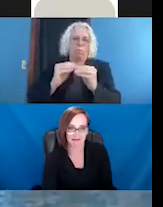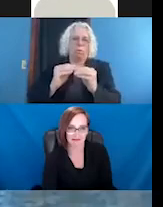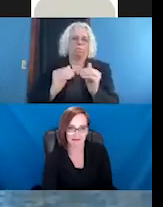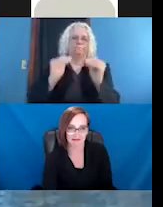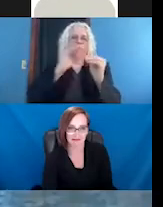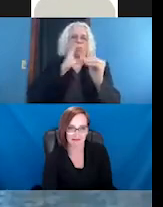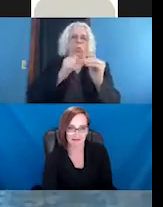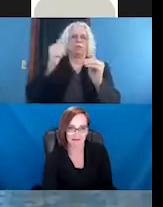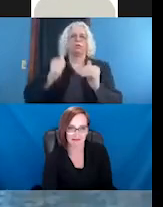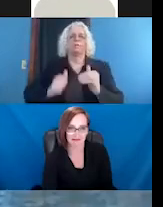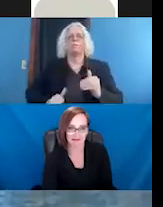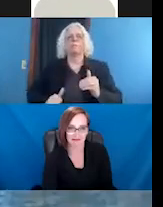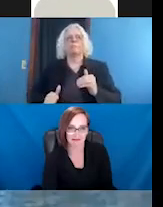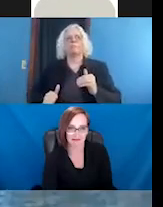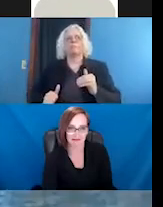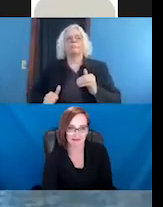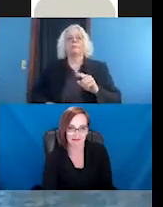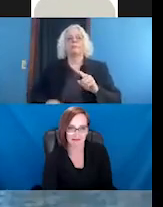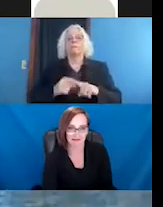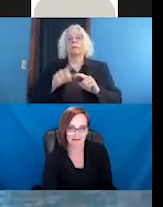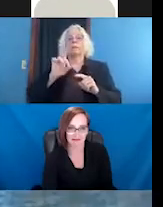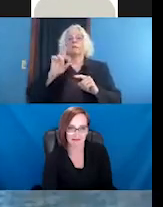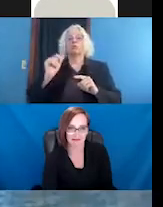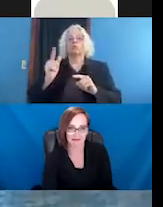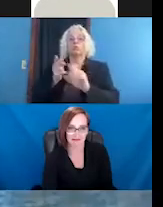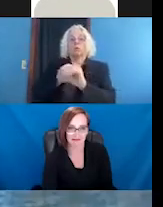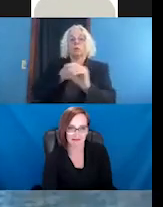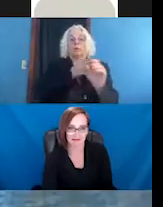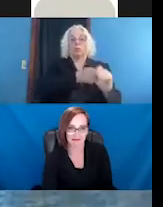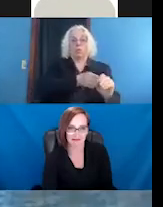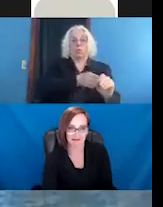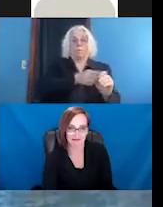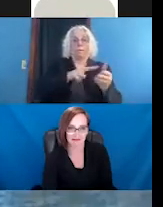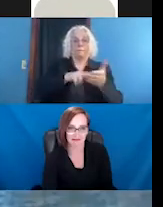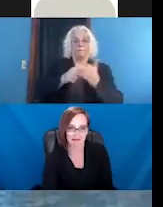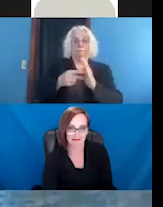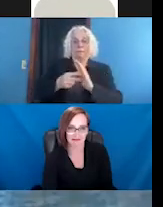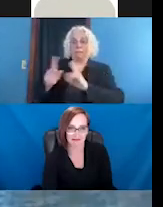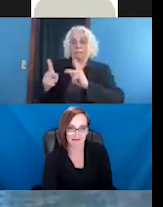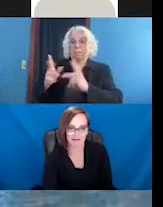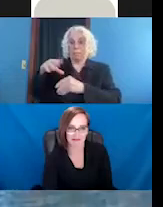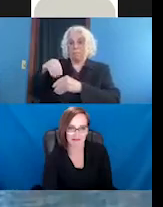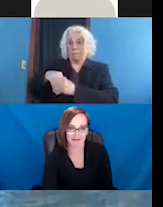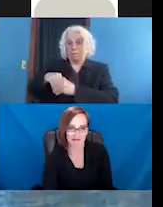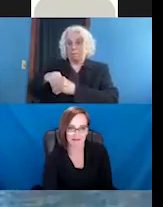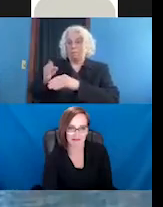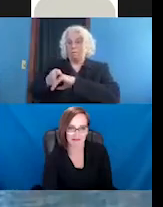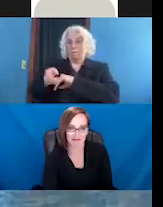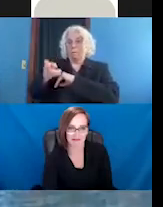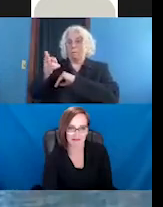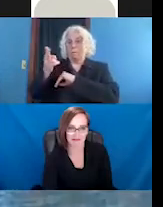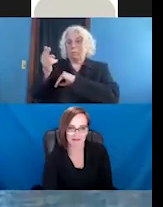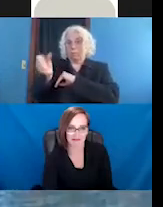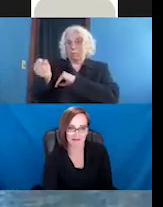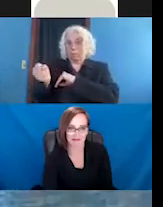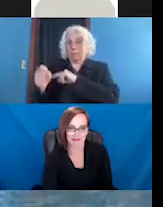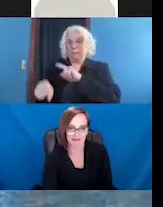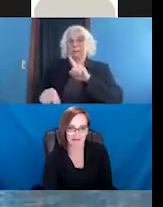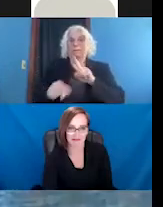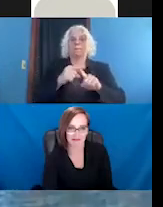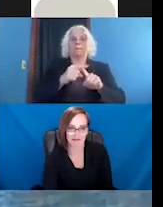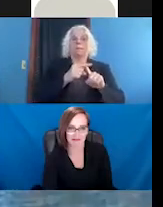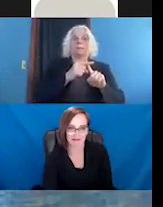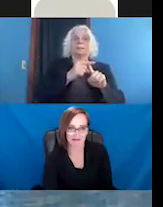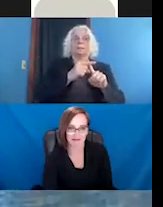dual enrollment strategies and strategies where we accelerate young people engaged in the post-secondary system. The rates